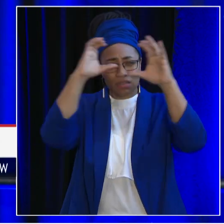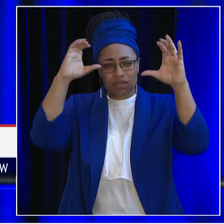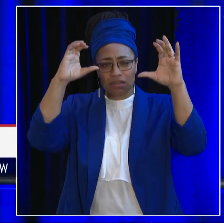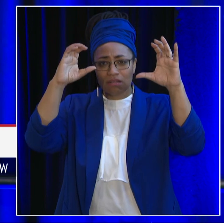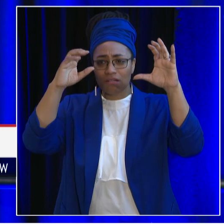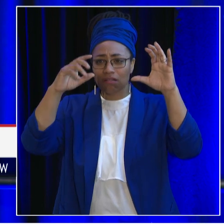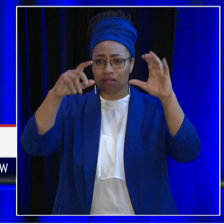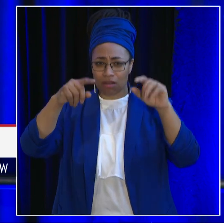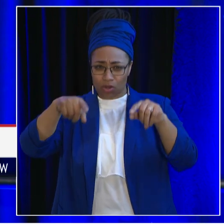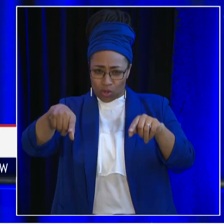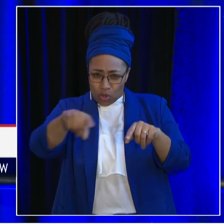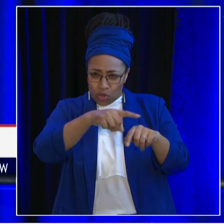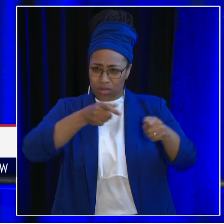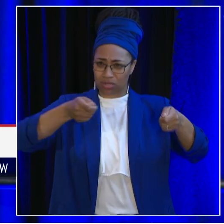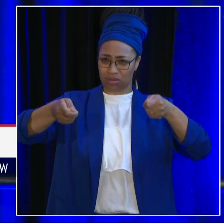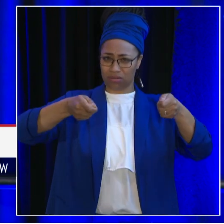freedom?